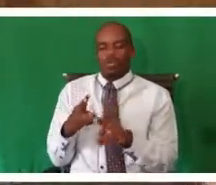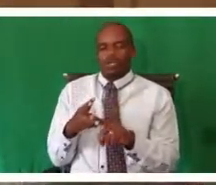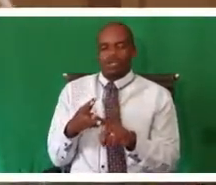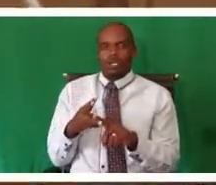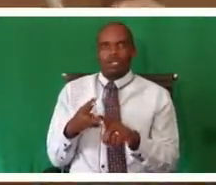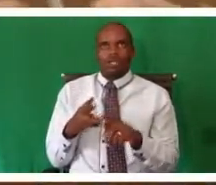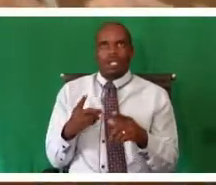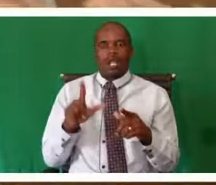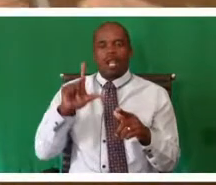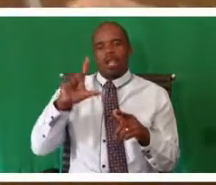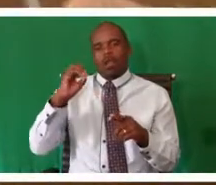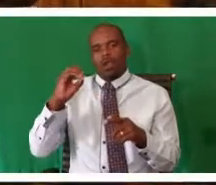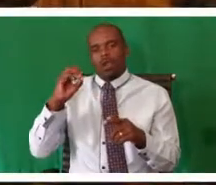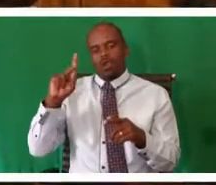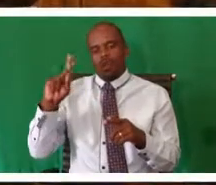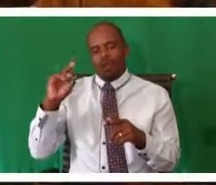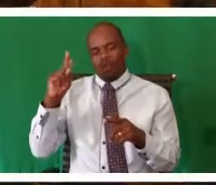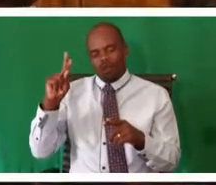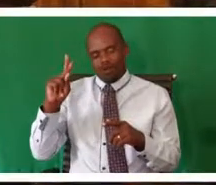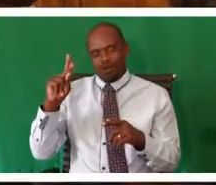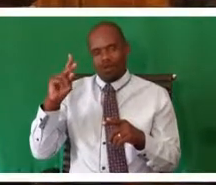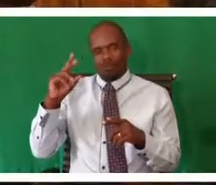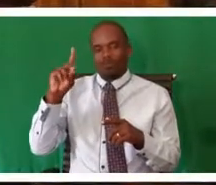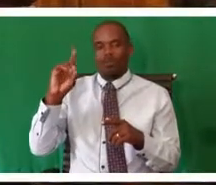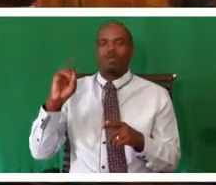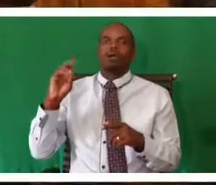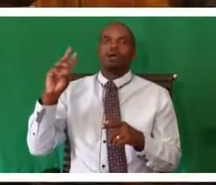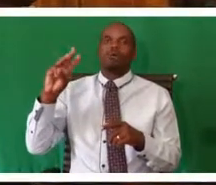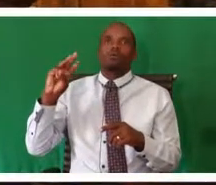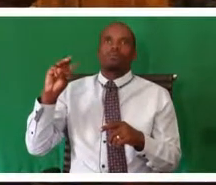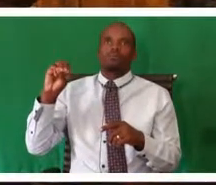that there's a possibility